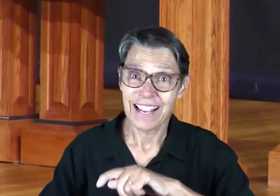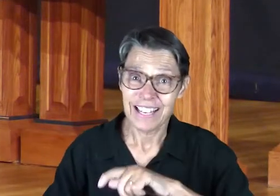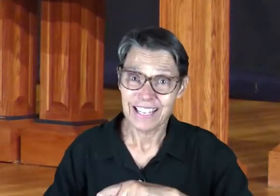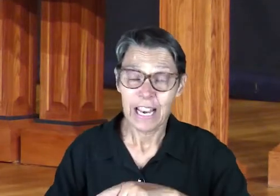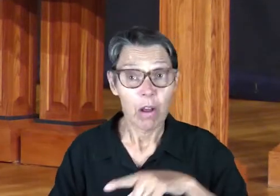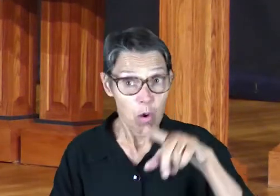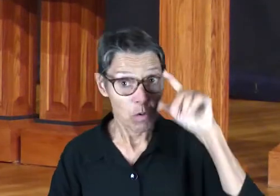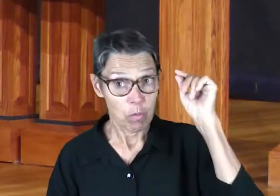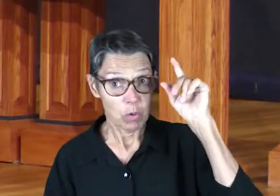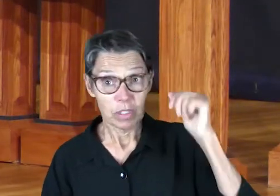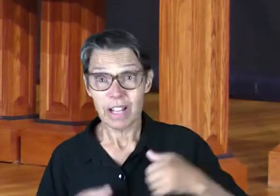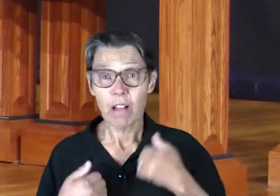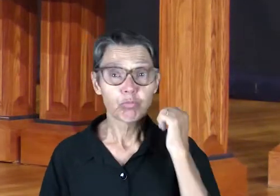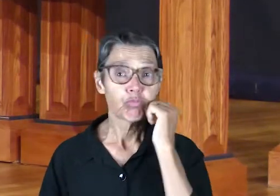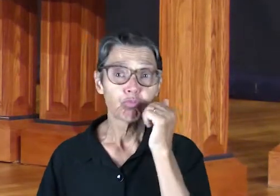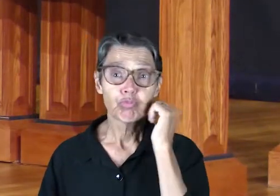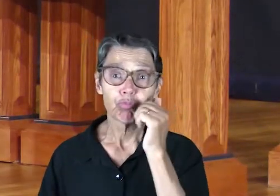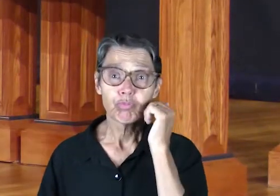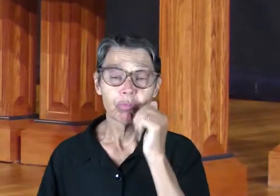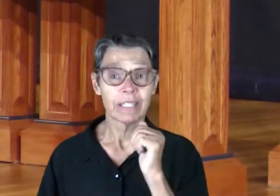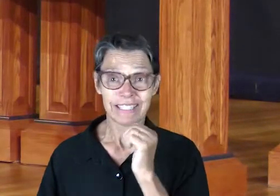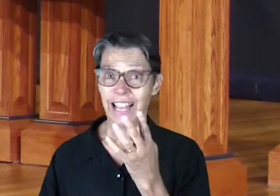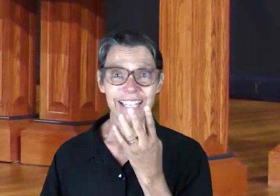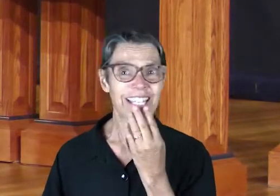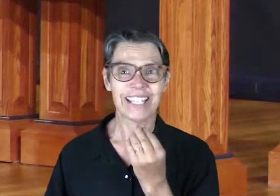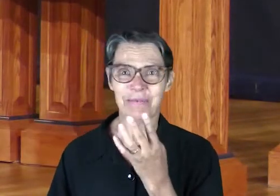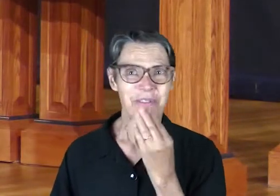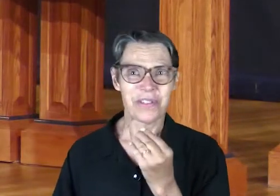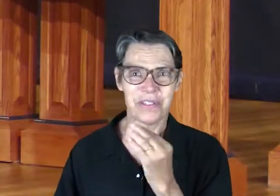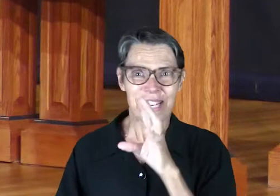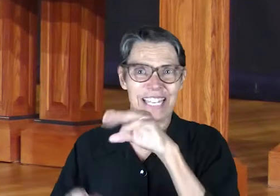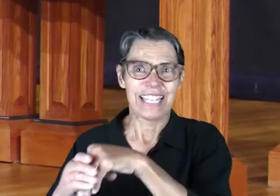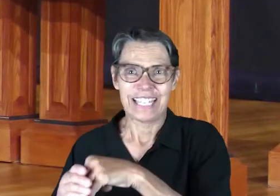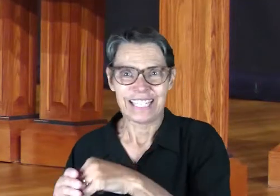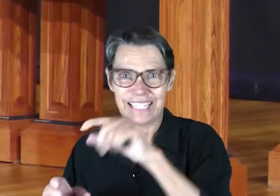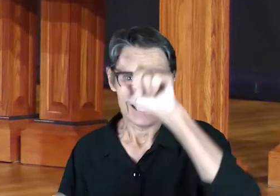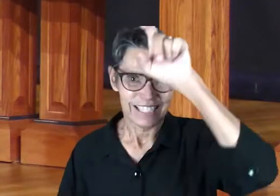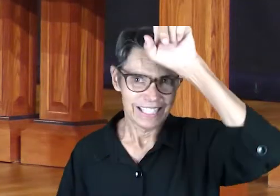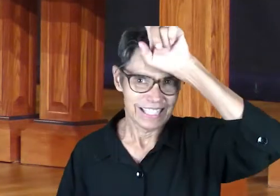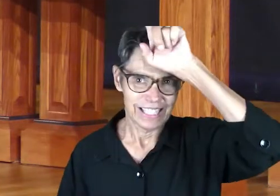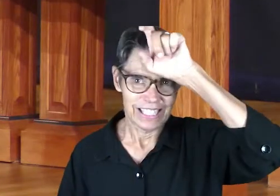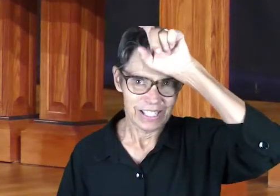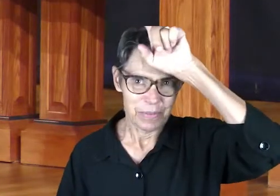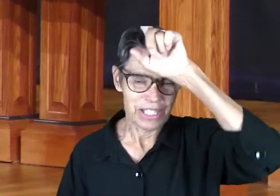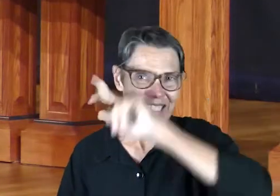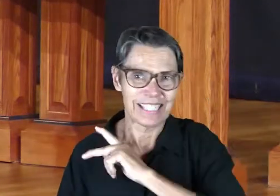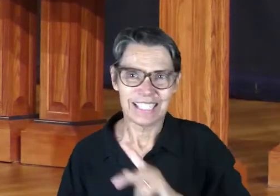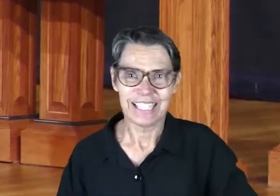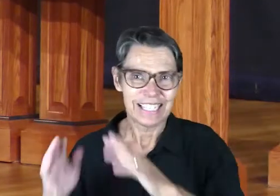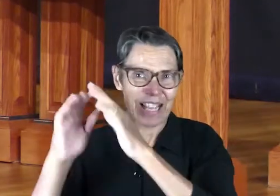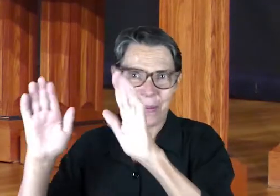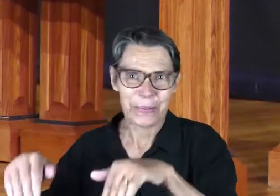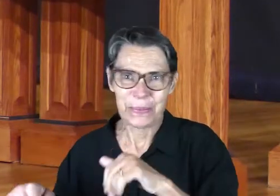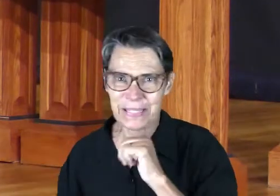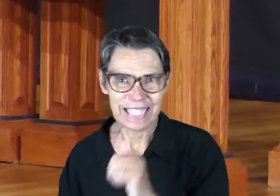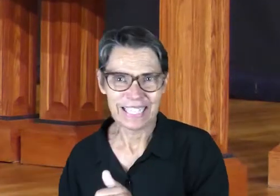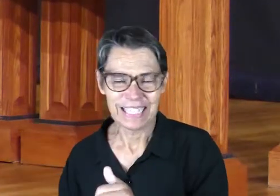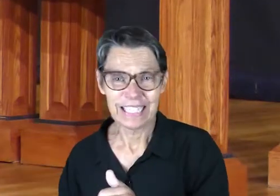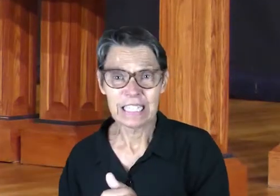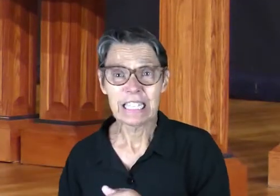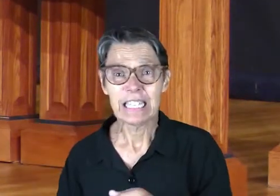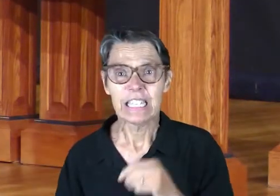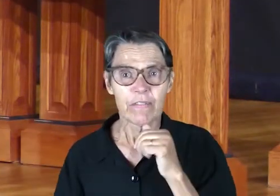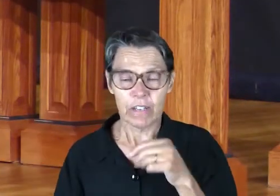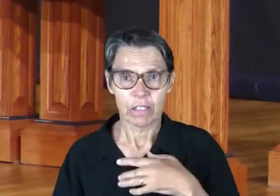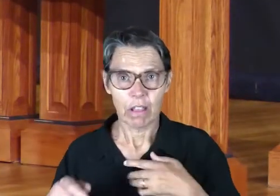Moses is living now an ordinary life. He's no longer a Hebrew living in the middle of an Egyptian palace. He's no longer dealing